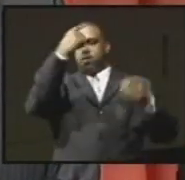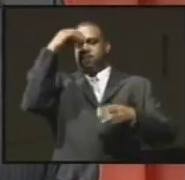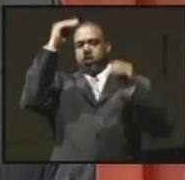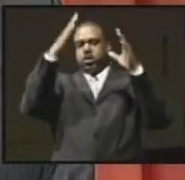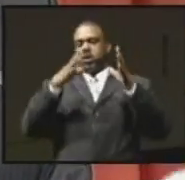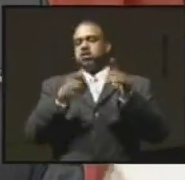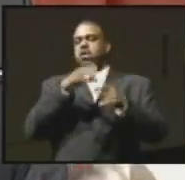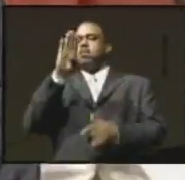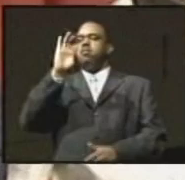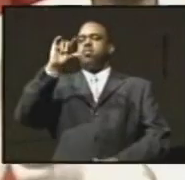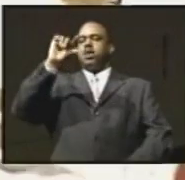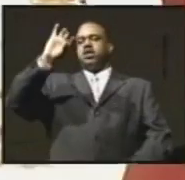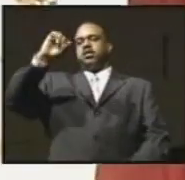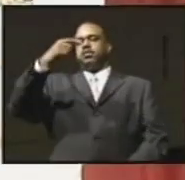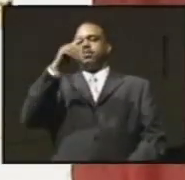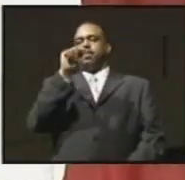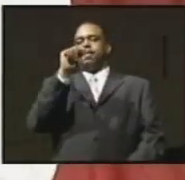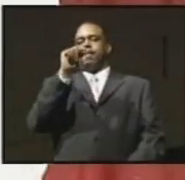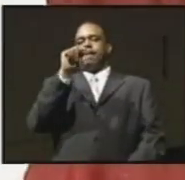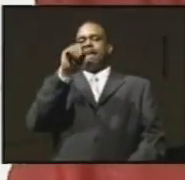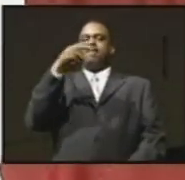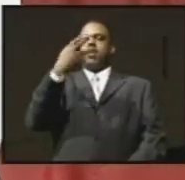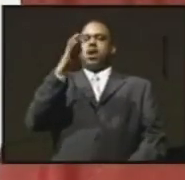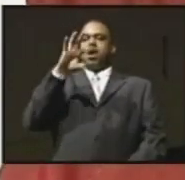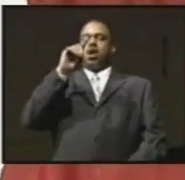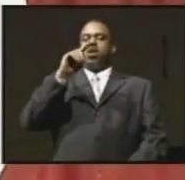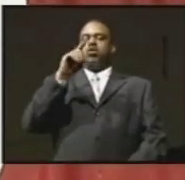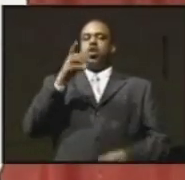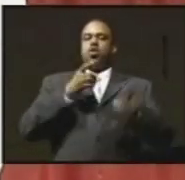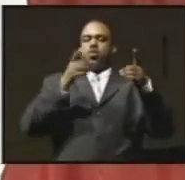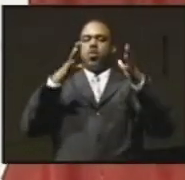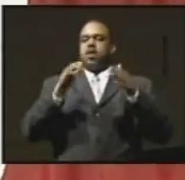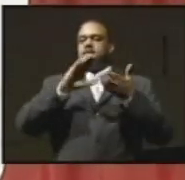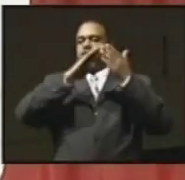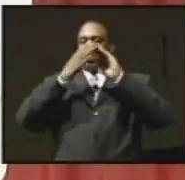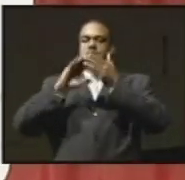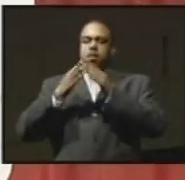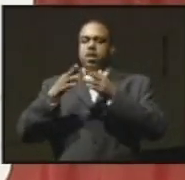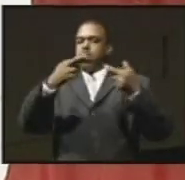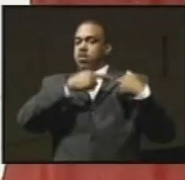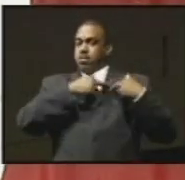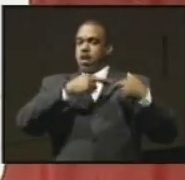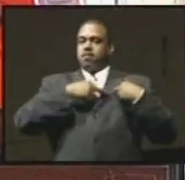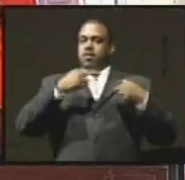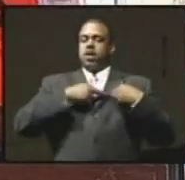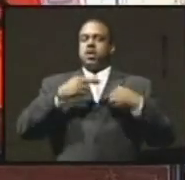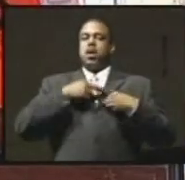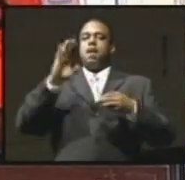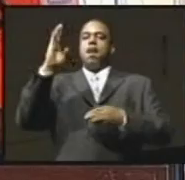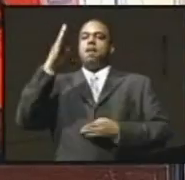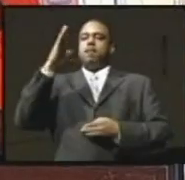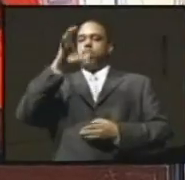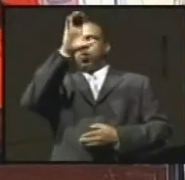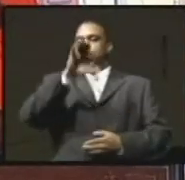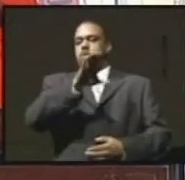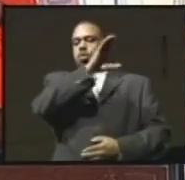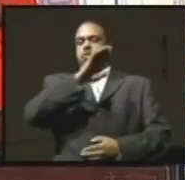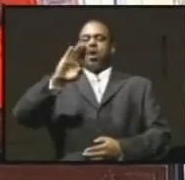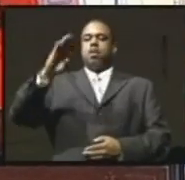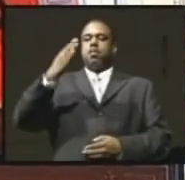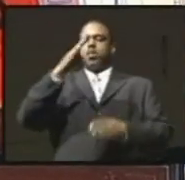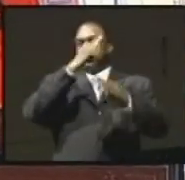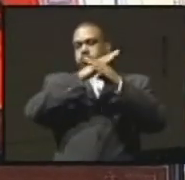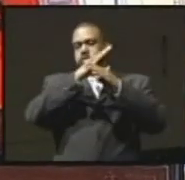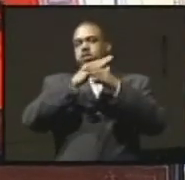Bridget Hurd, Director, Community Responsibility, Blue Cross Blue Shield of Michigan. The Reverend E.L.